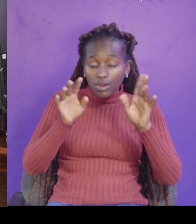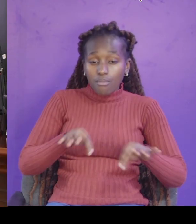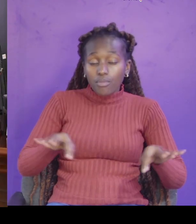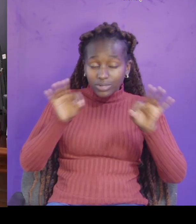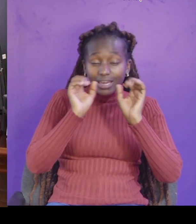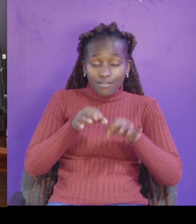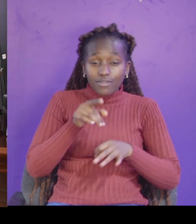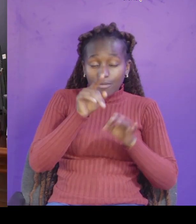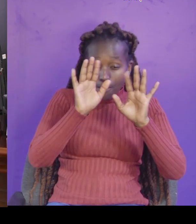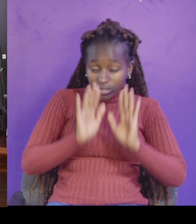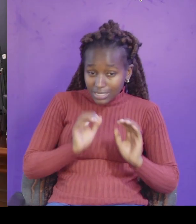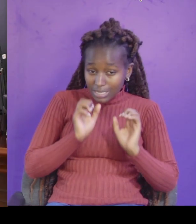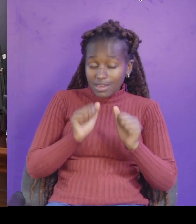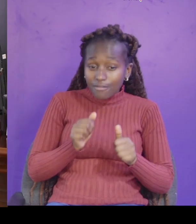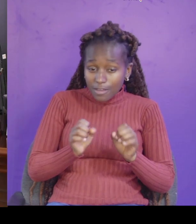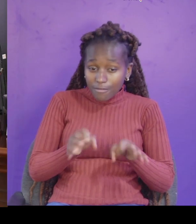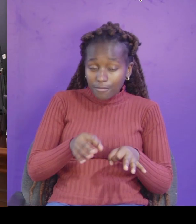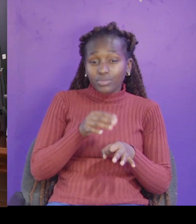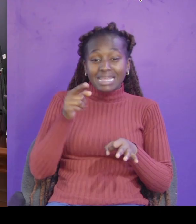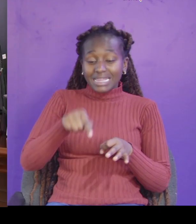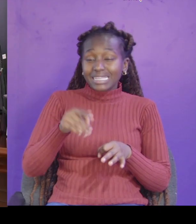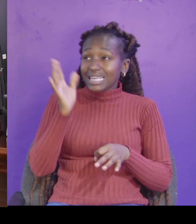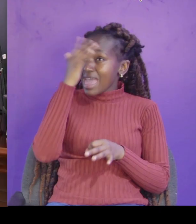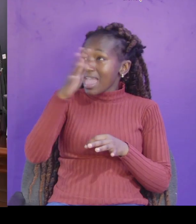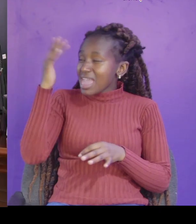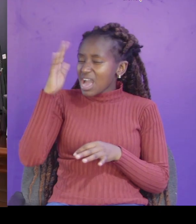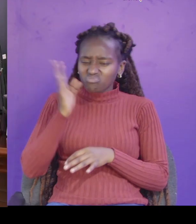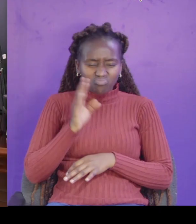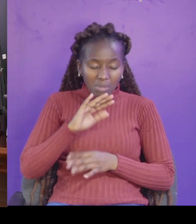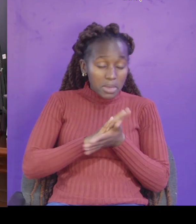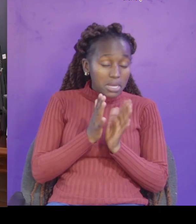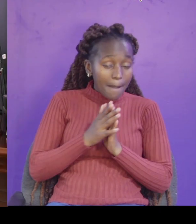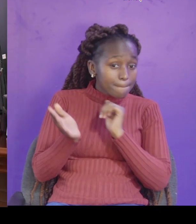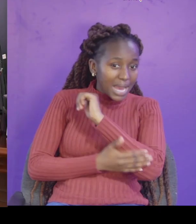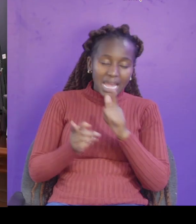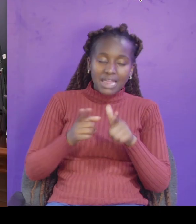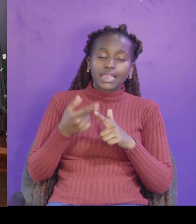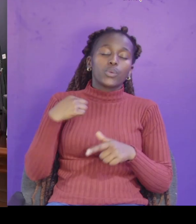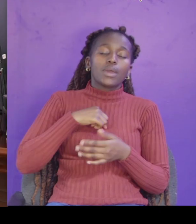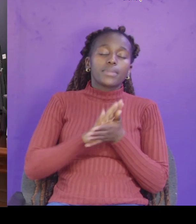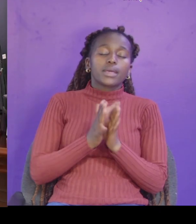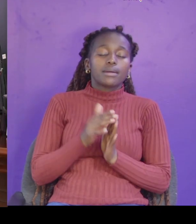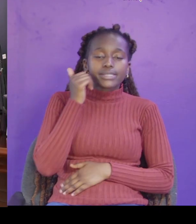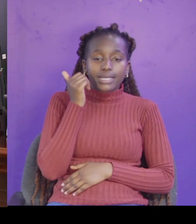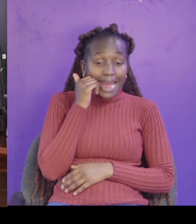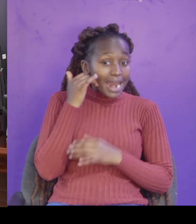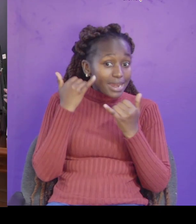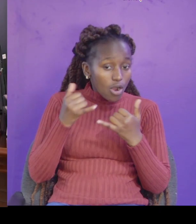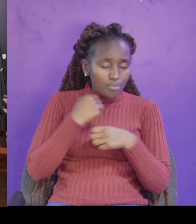the air is polluted, they'll be the first people to get sick. So how do we save the city? Is by doing the right thing,